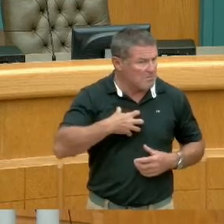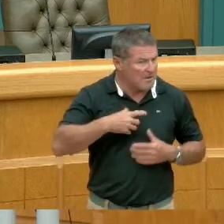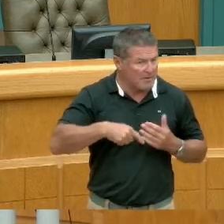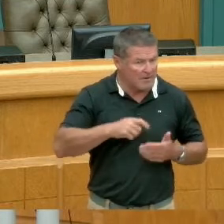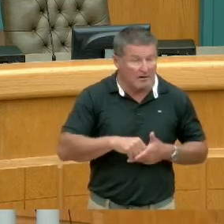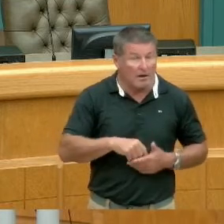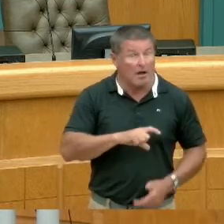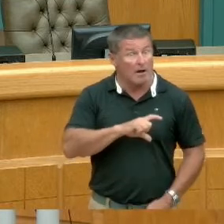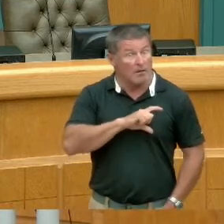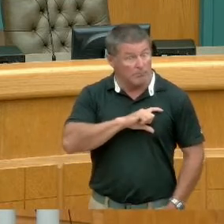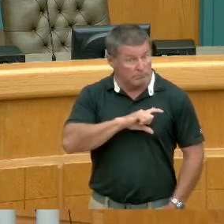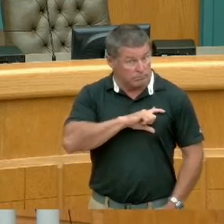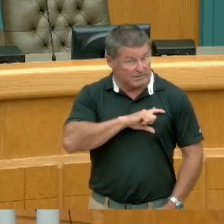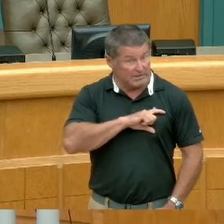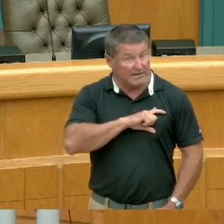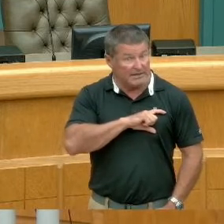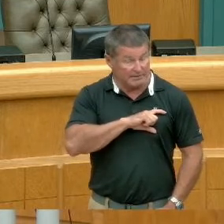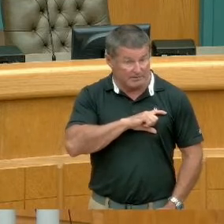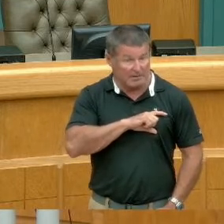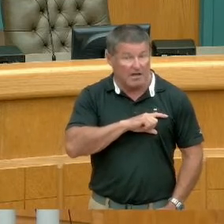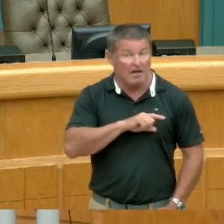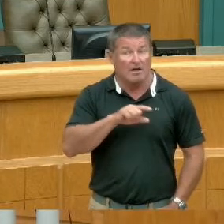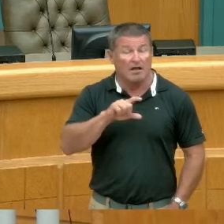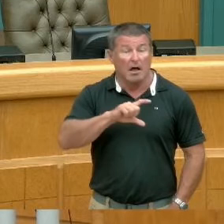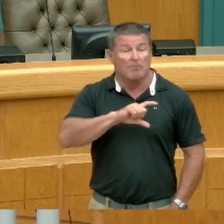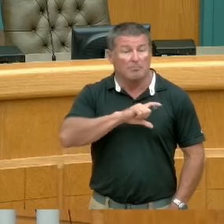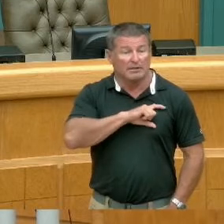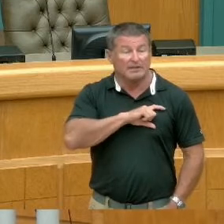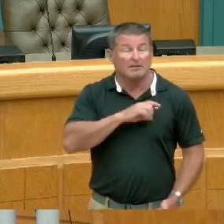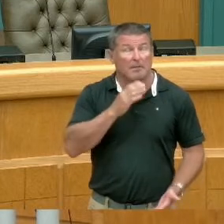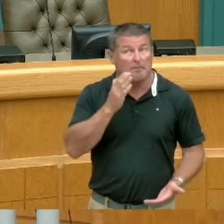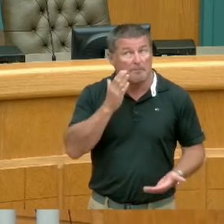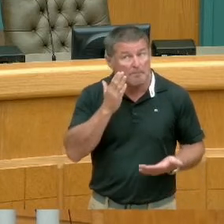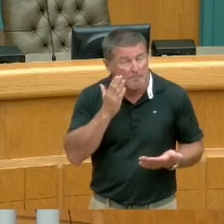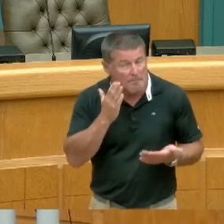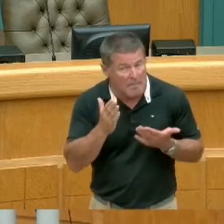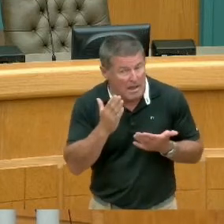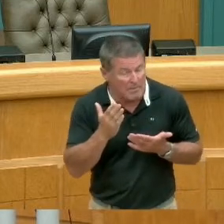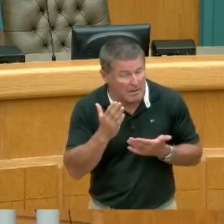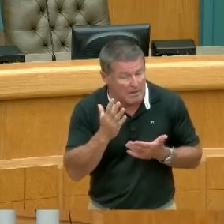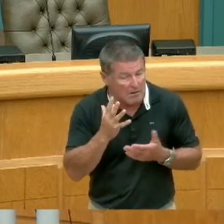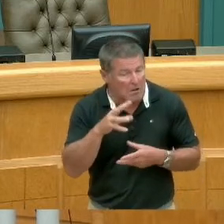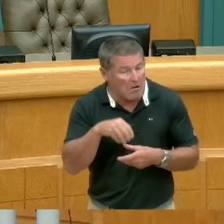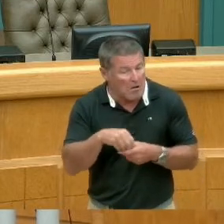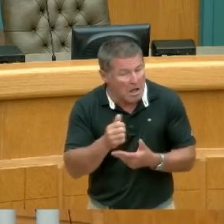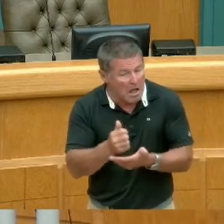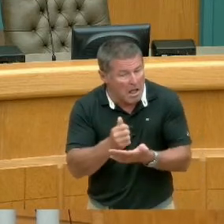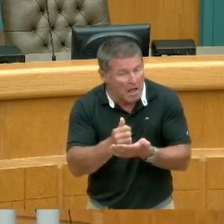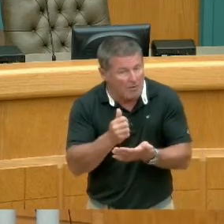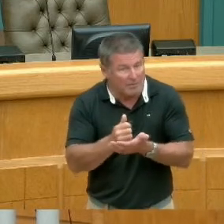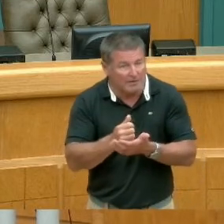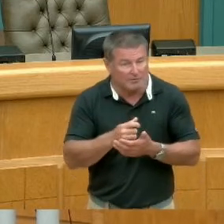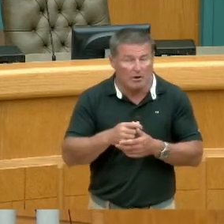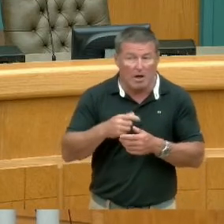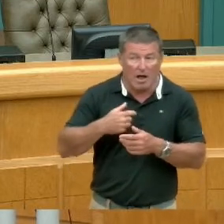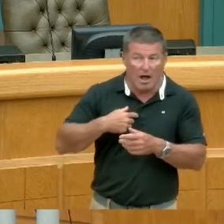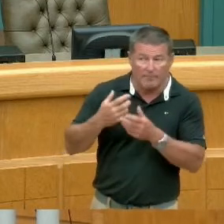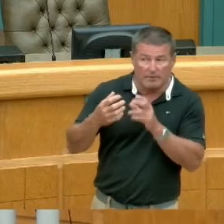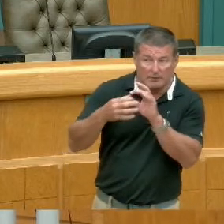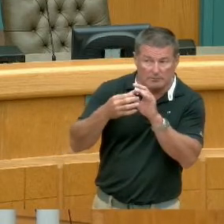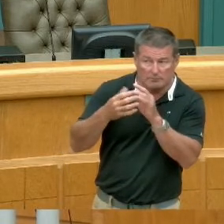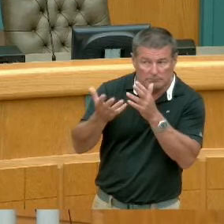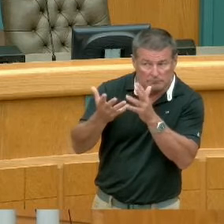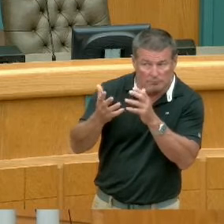our police department that this is something they know they may have to help respond to, and in my working with the police chief, there's been very